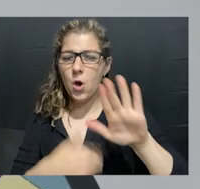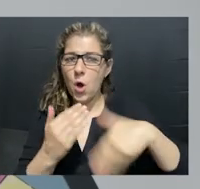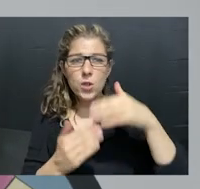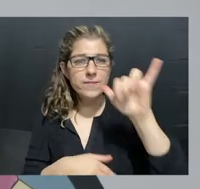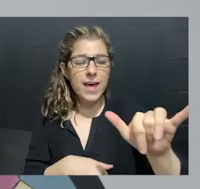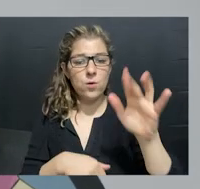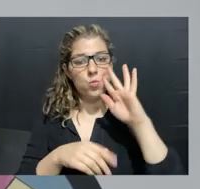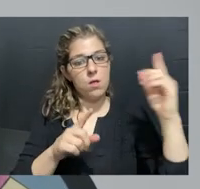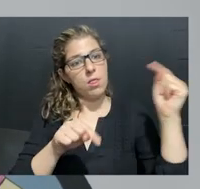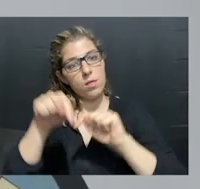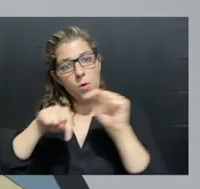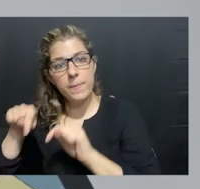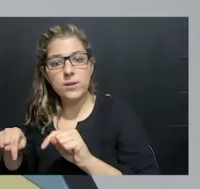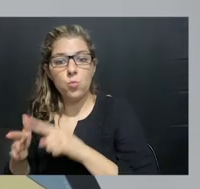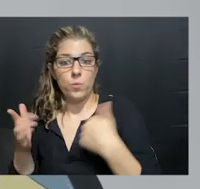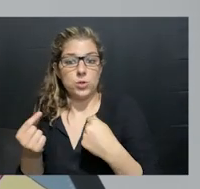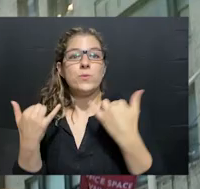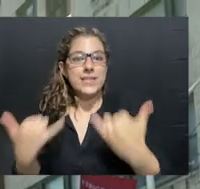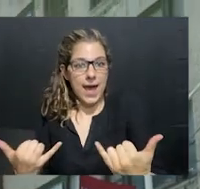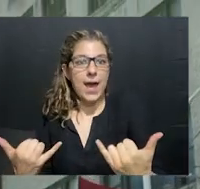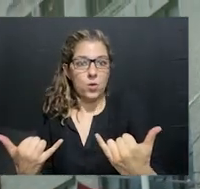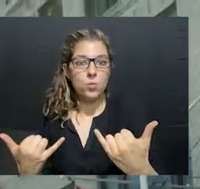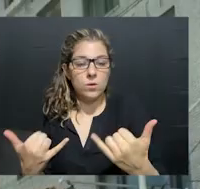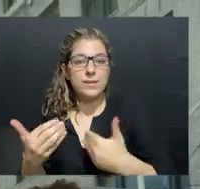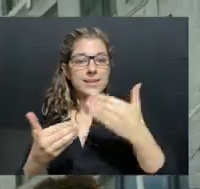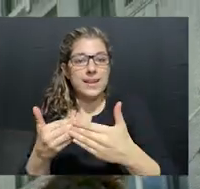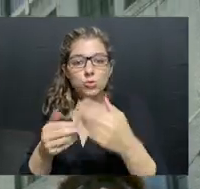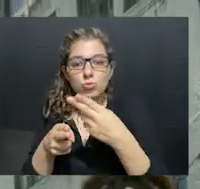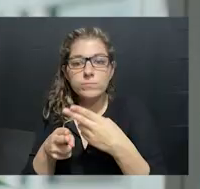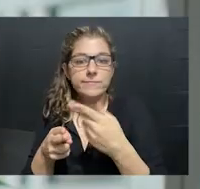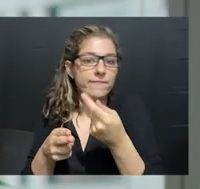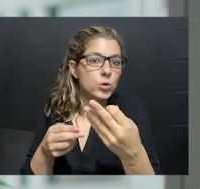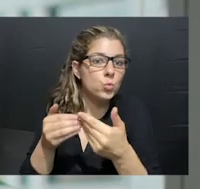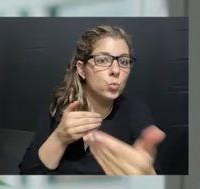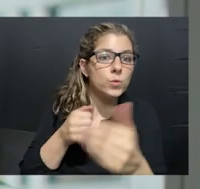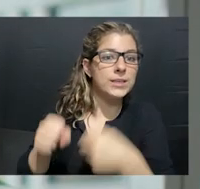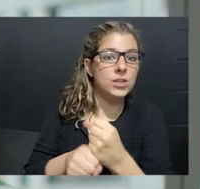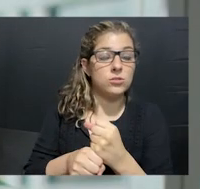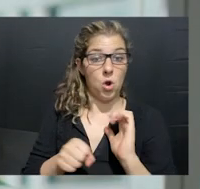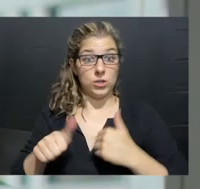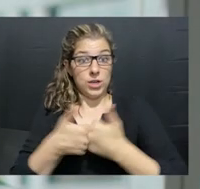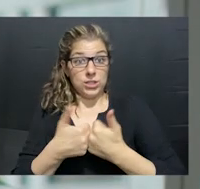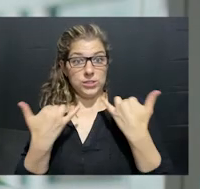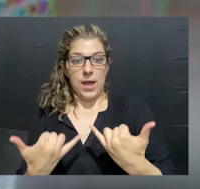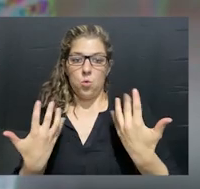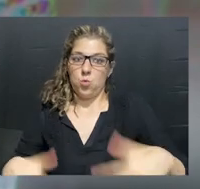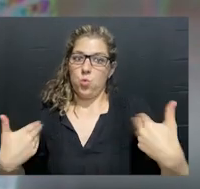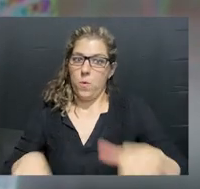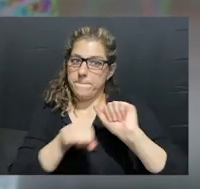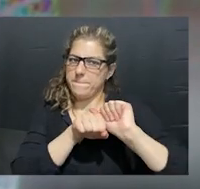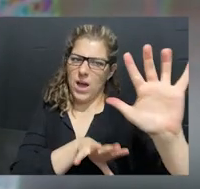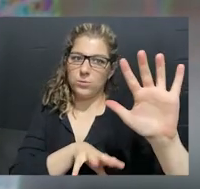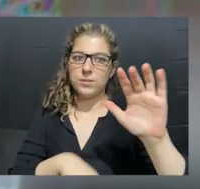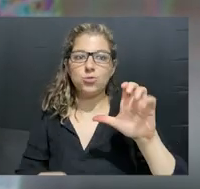will be traced back to what we do now in these next few short years. The challenges we face are mounting. The